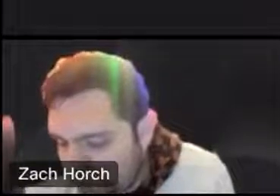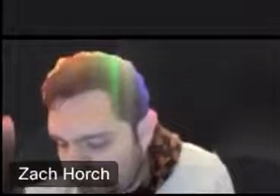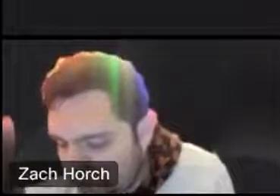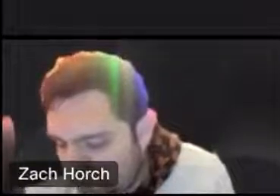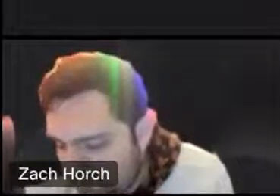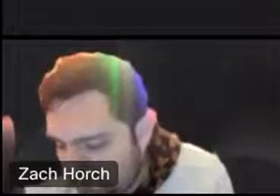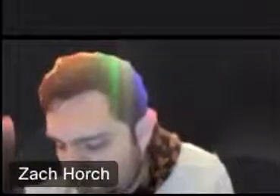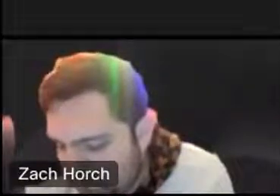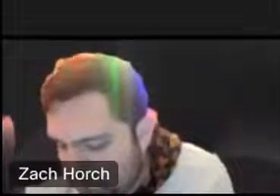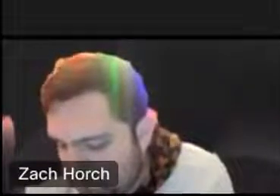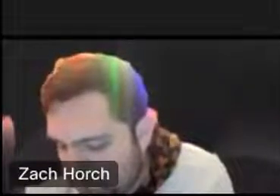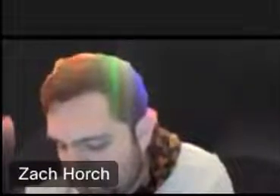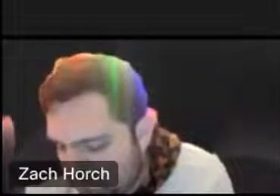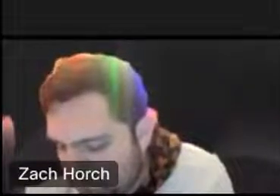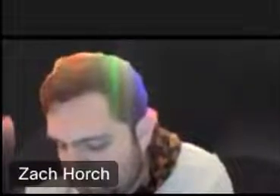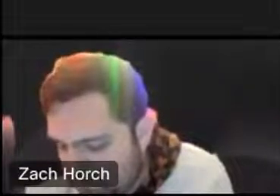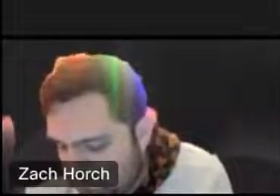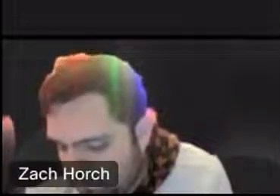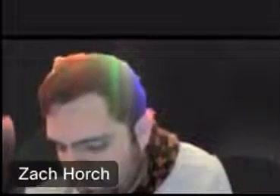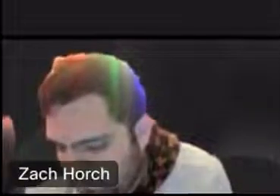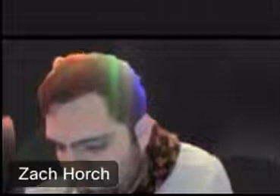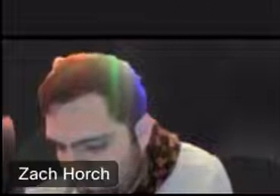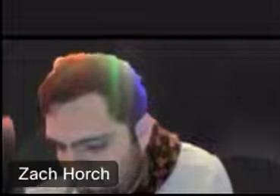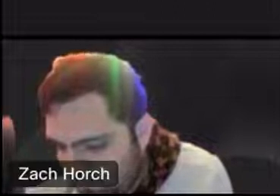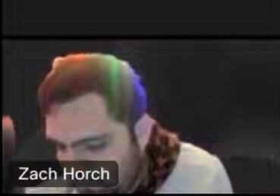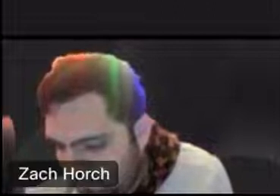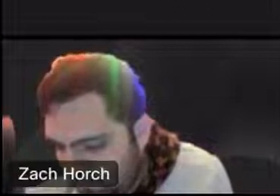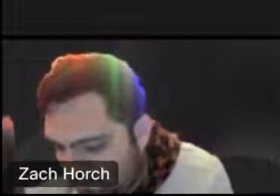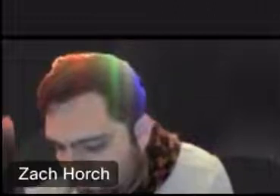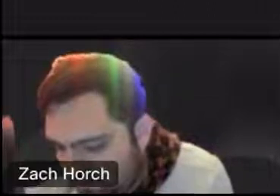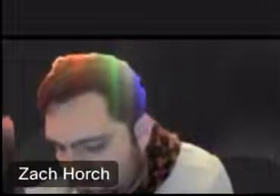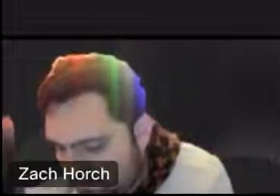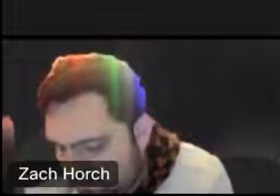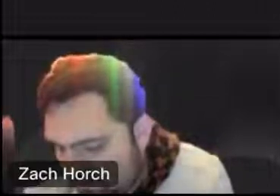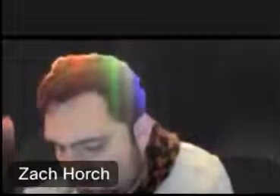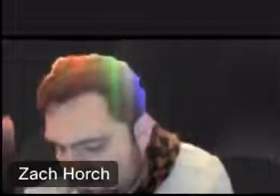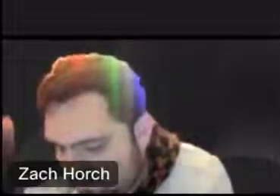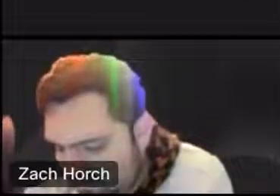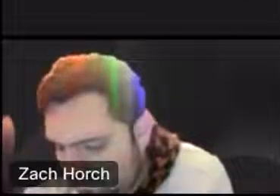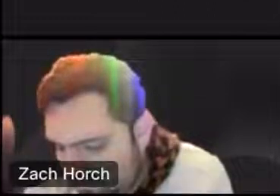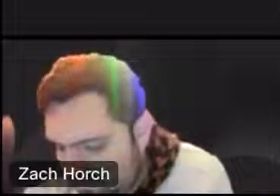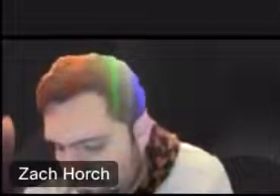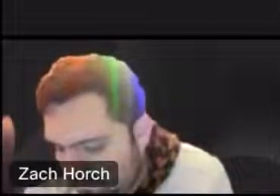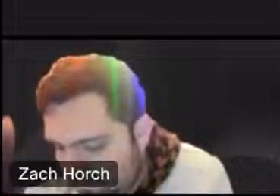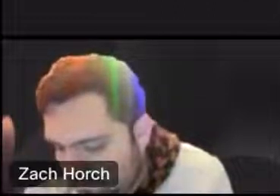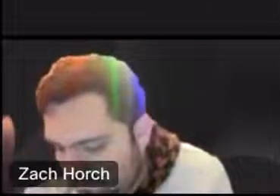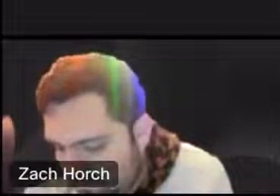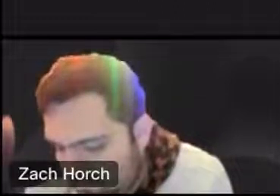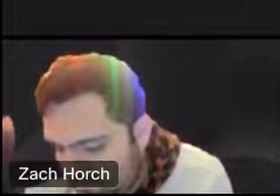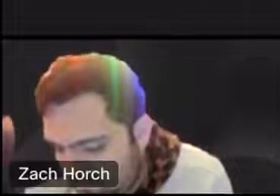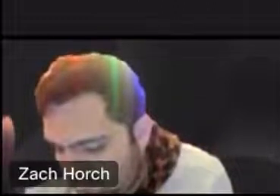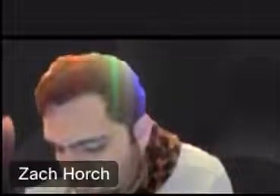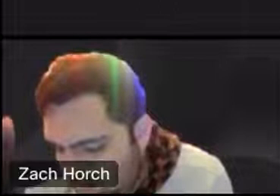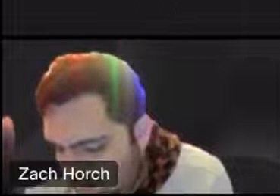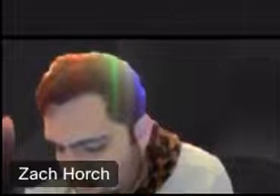this many transitions that are all happening, some of you might remember when alternative services started, we weren't involved in it.